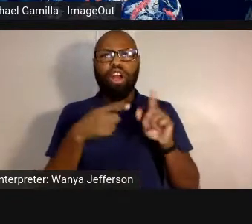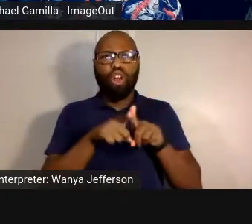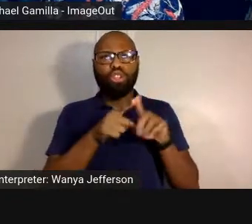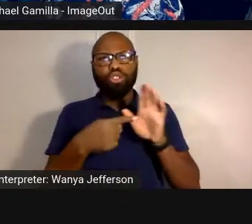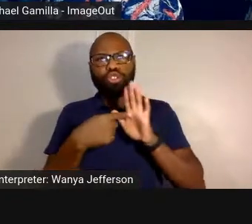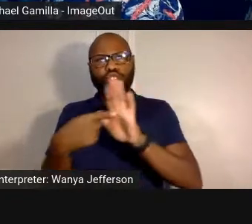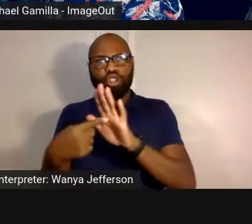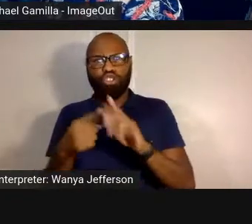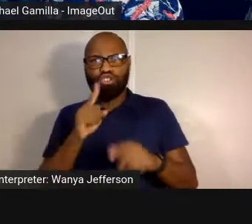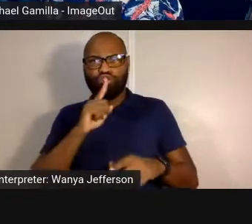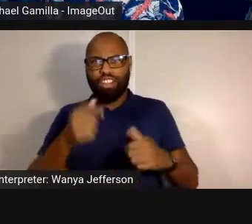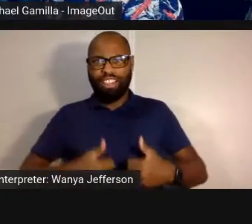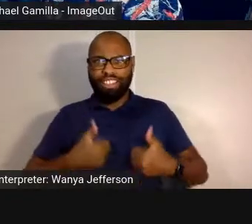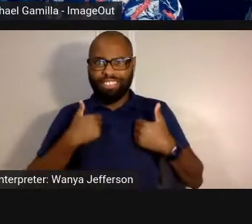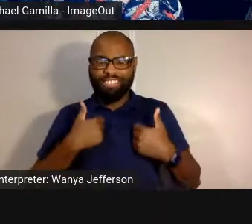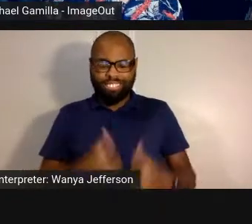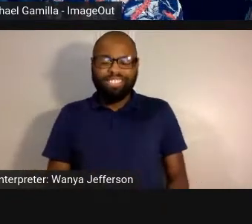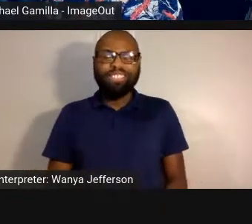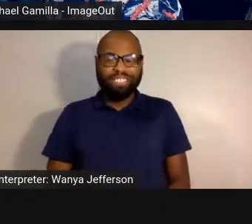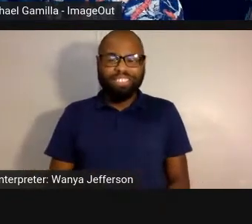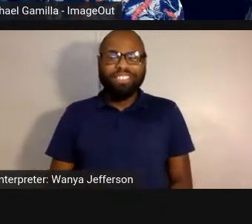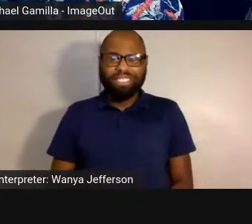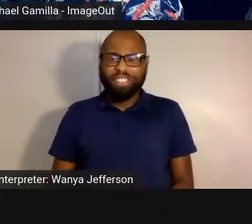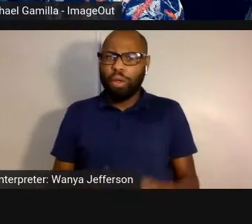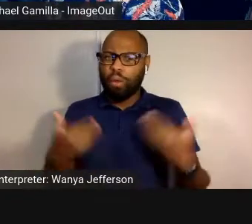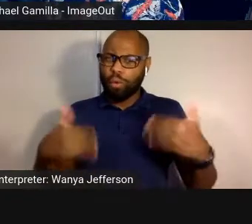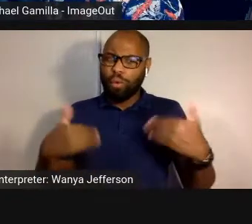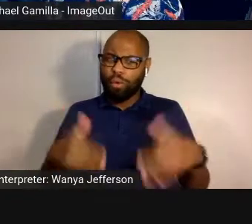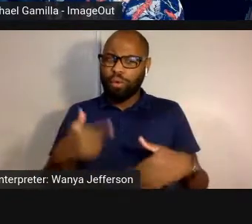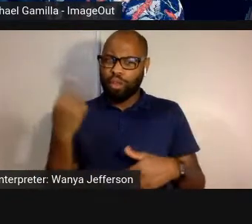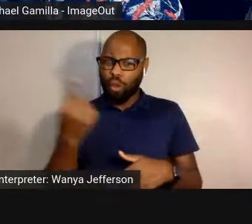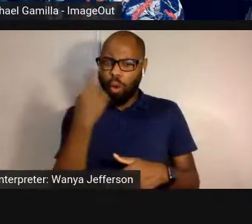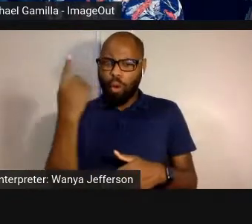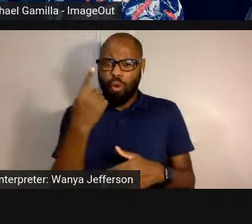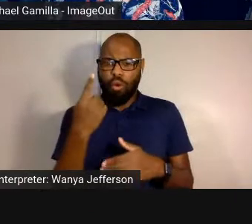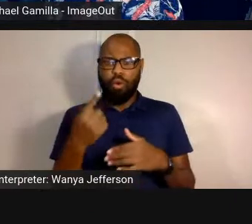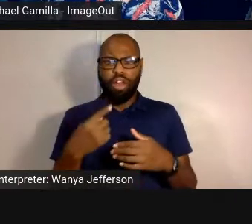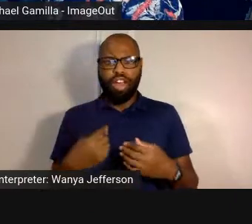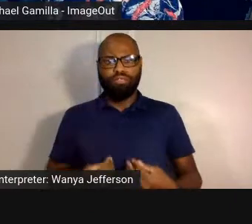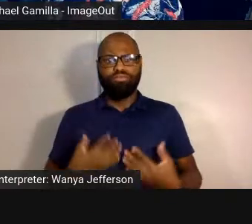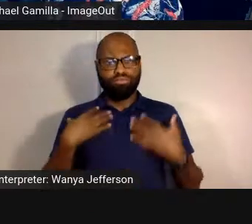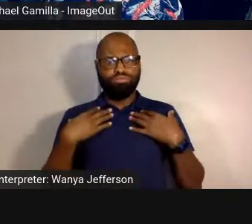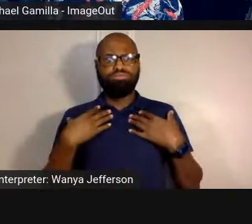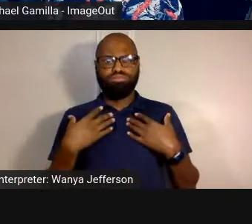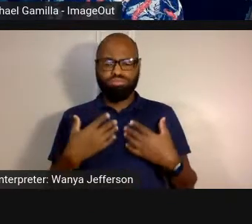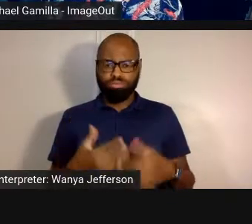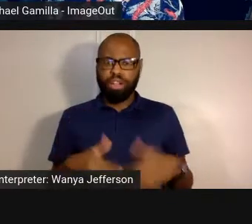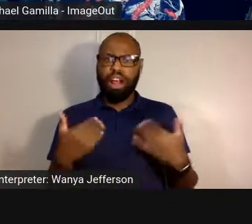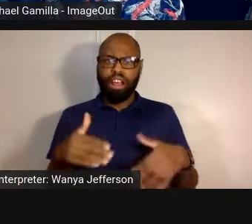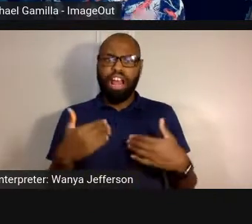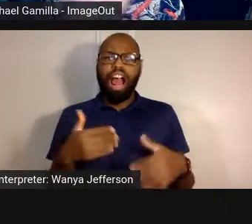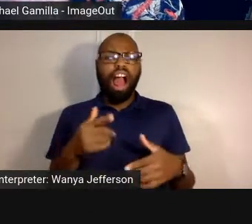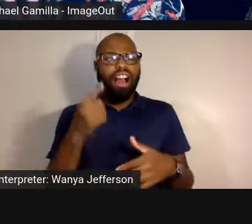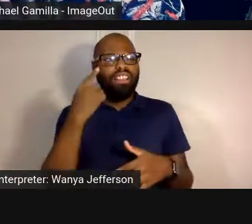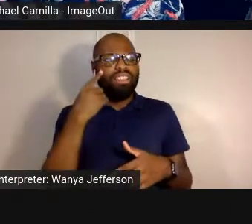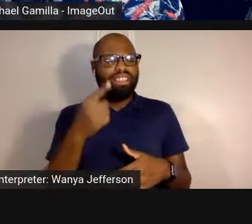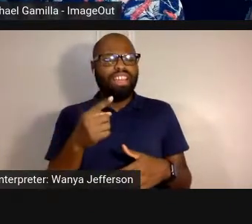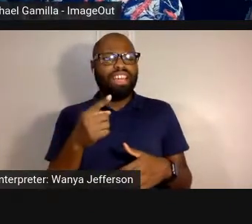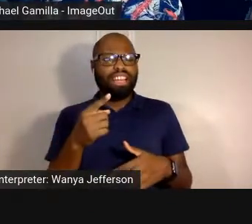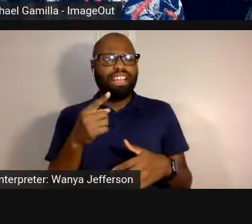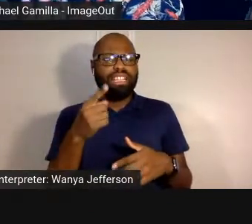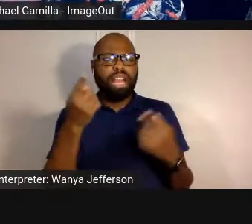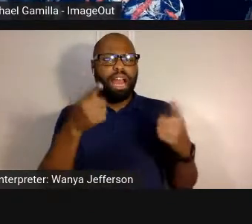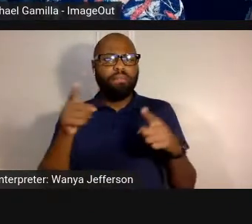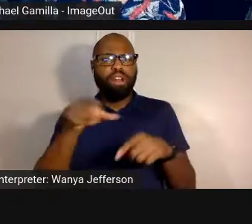Well, that's always encouraging. And I think that's happening in a lot of the parts in the world. But, you know, and while that's